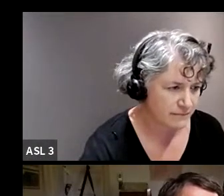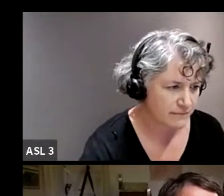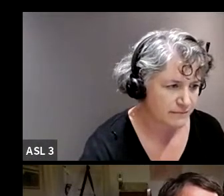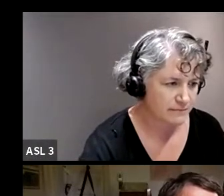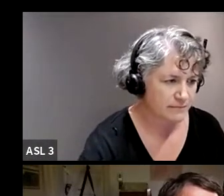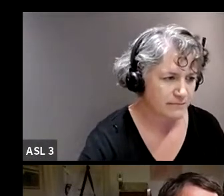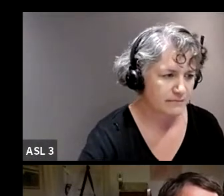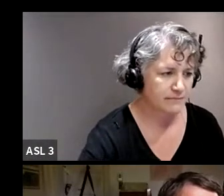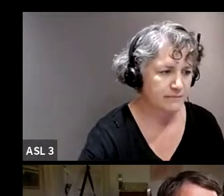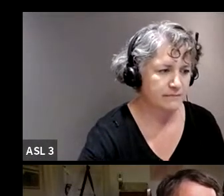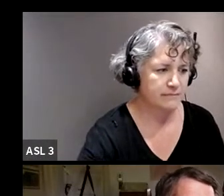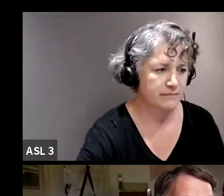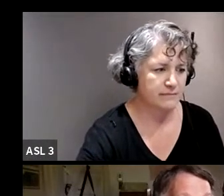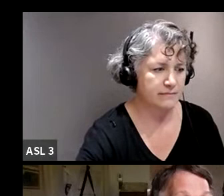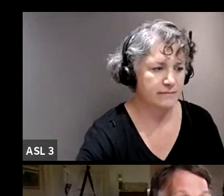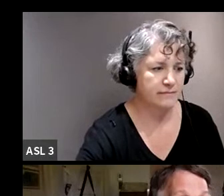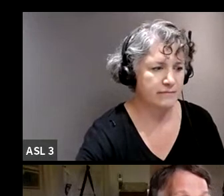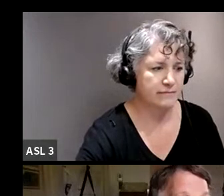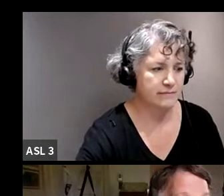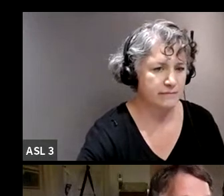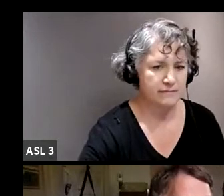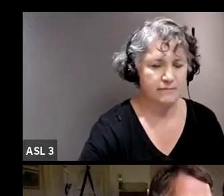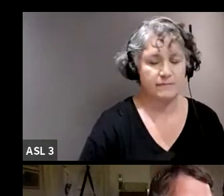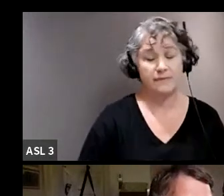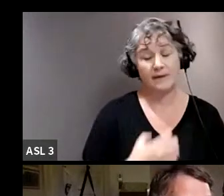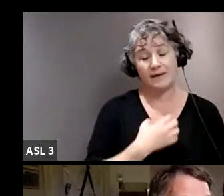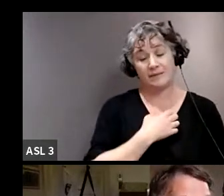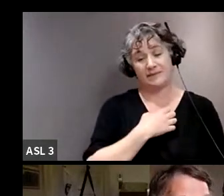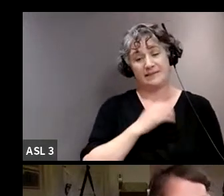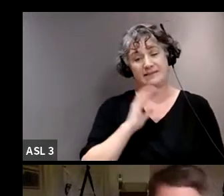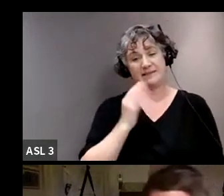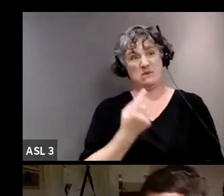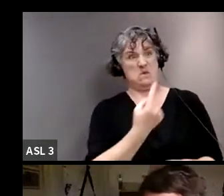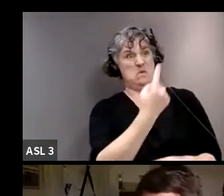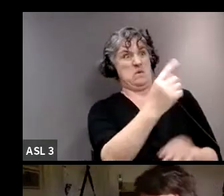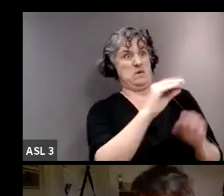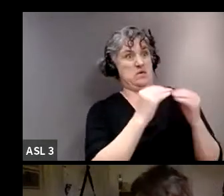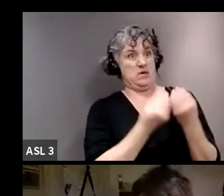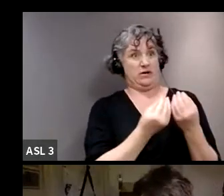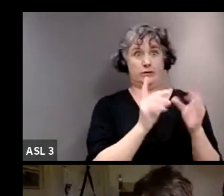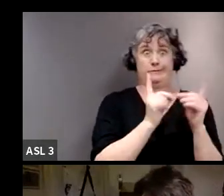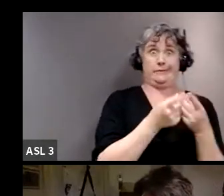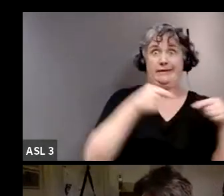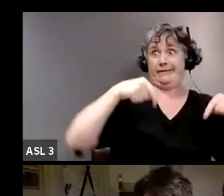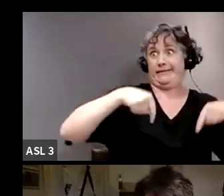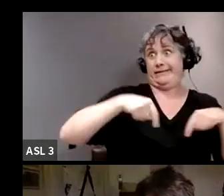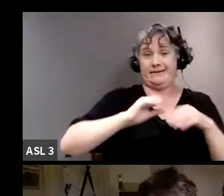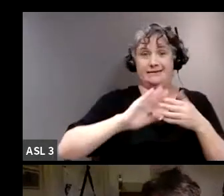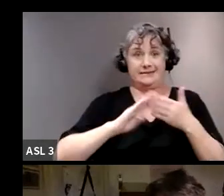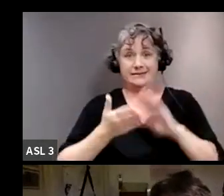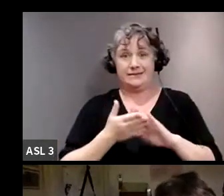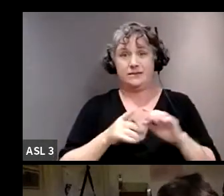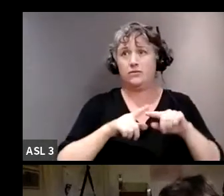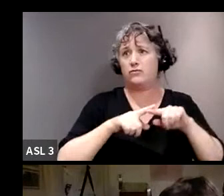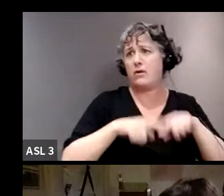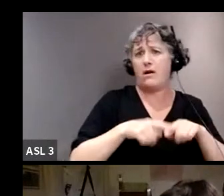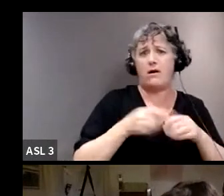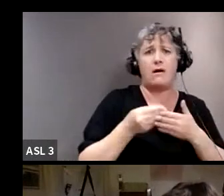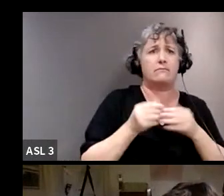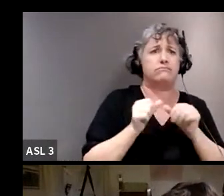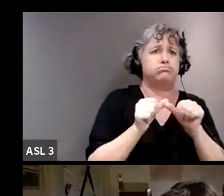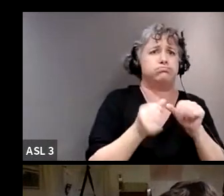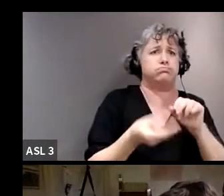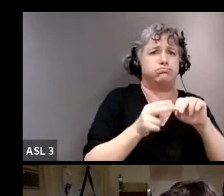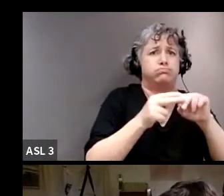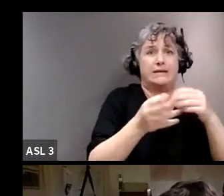uh the police seem to be one of the only organizations or departments in this city who can rely on a stable increase to their budget despite their performance and